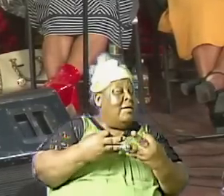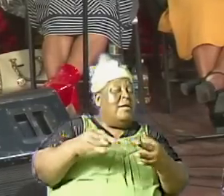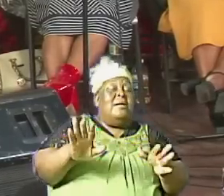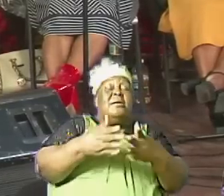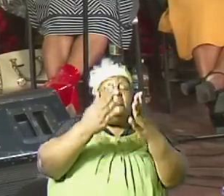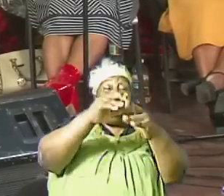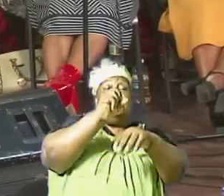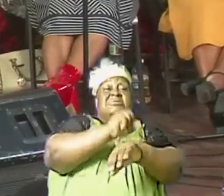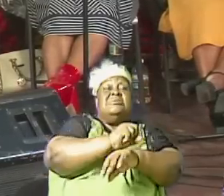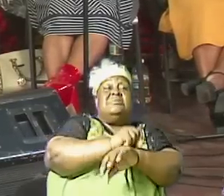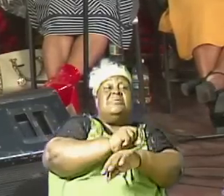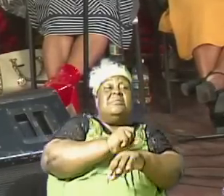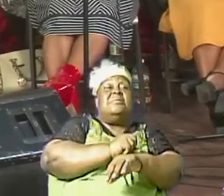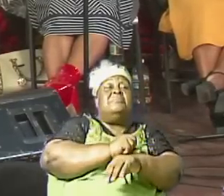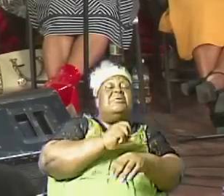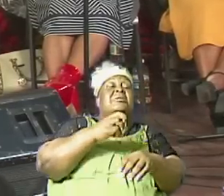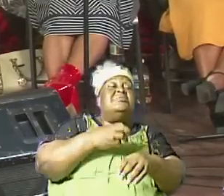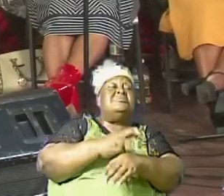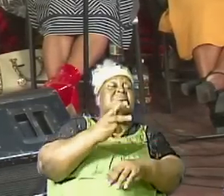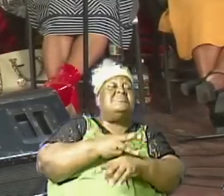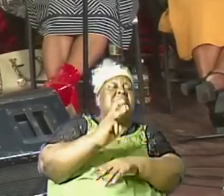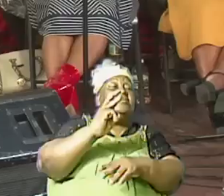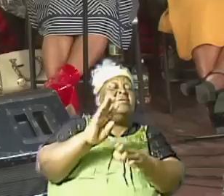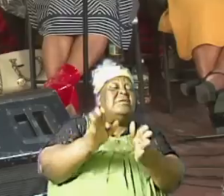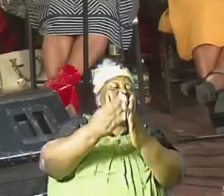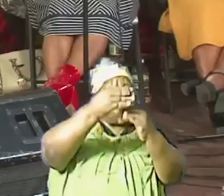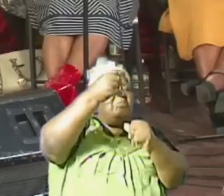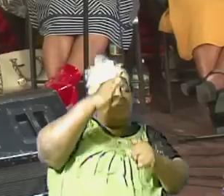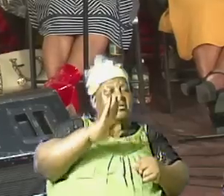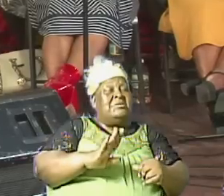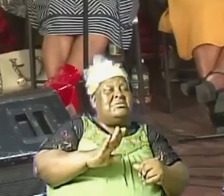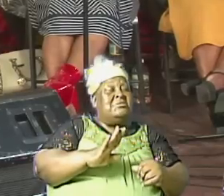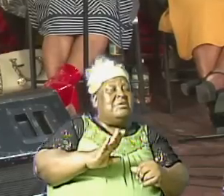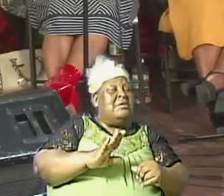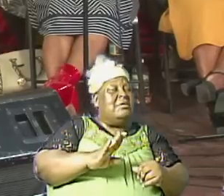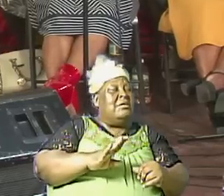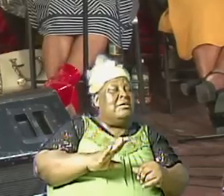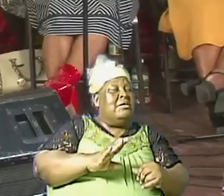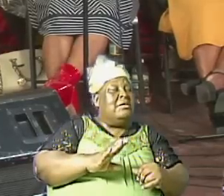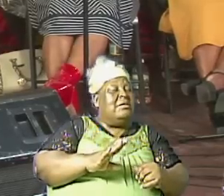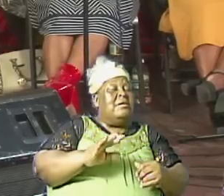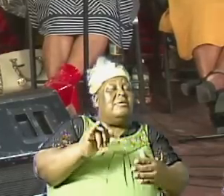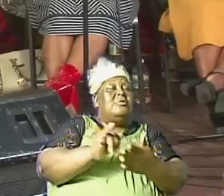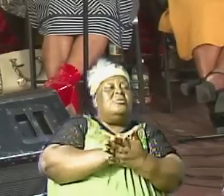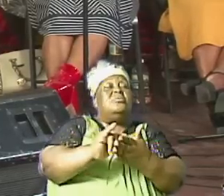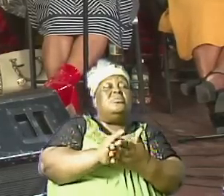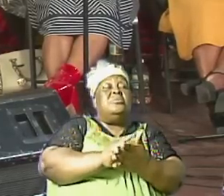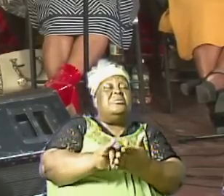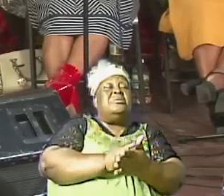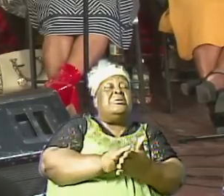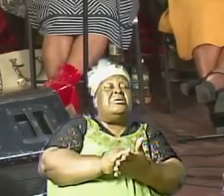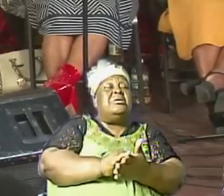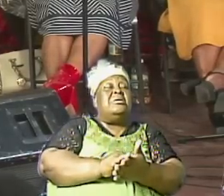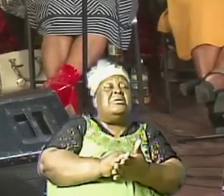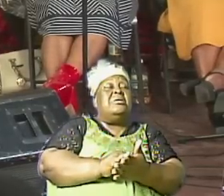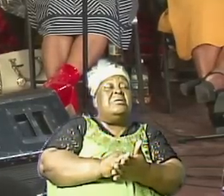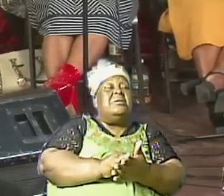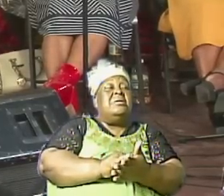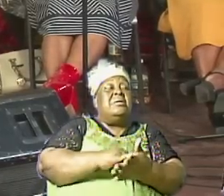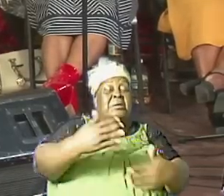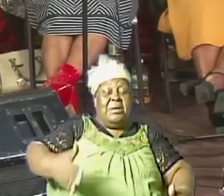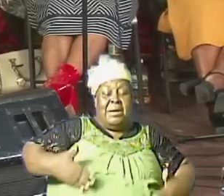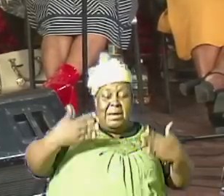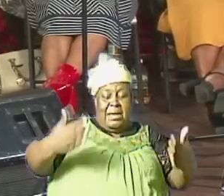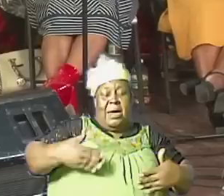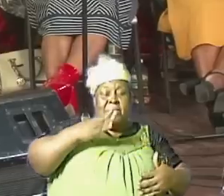the Praise Sanctuary Ministries. Amen. Praise God. And from Praise Sanctuary Rochester, New York. I'm delighted